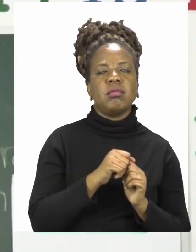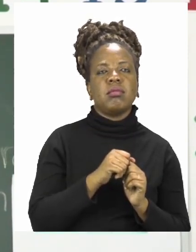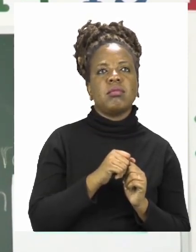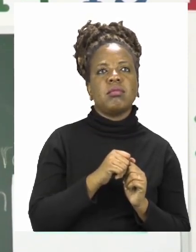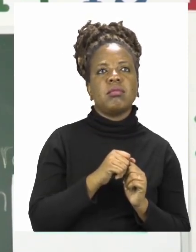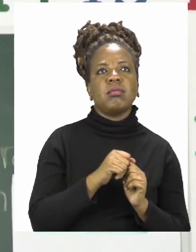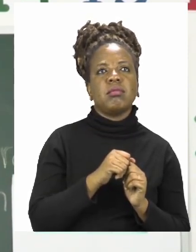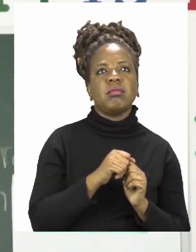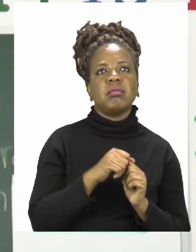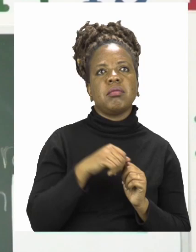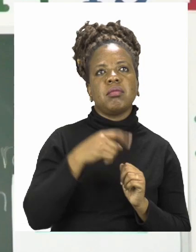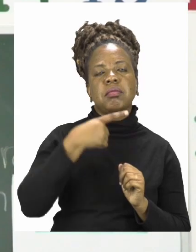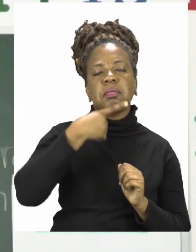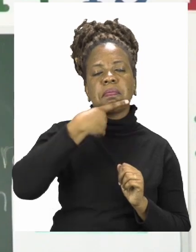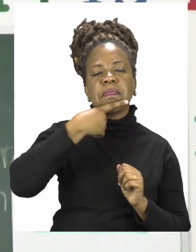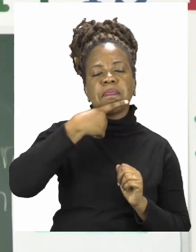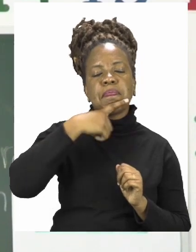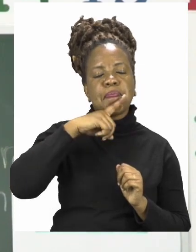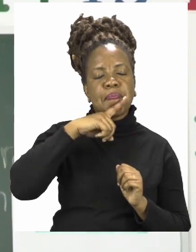man's.